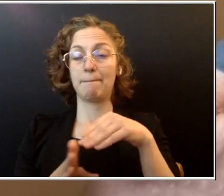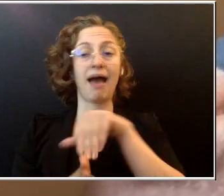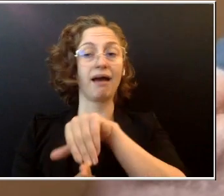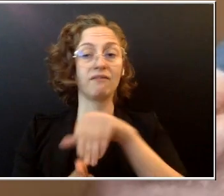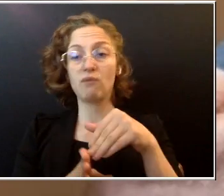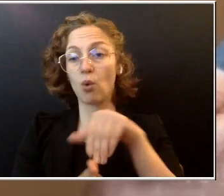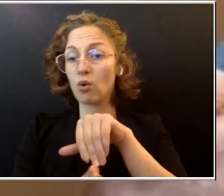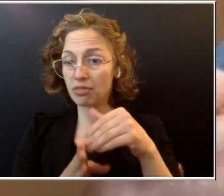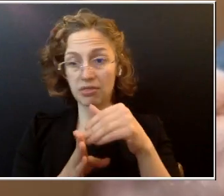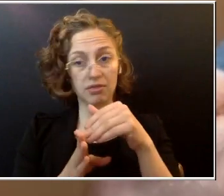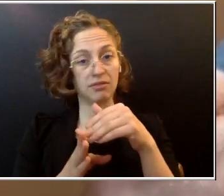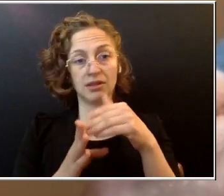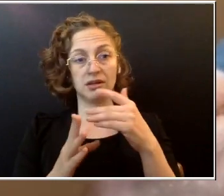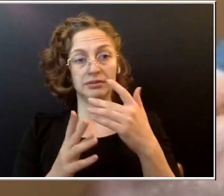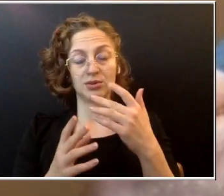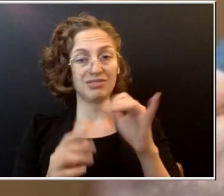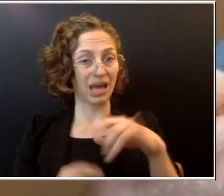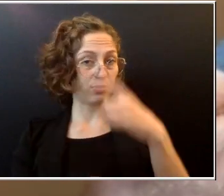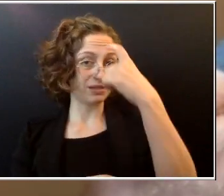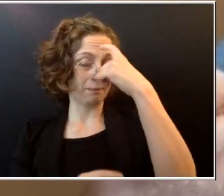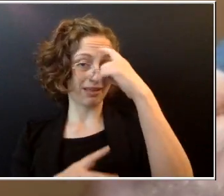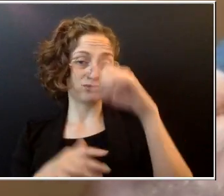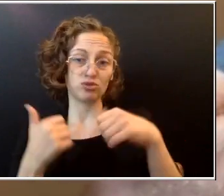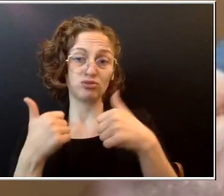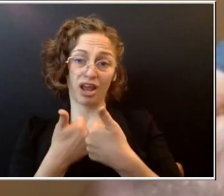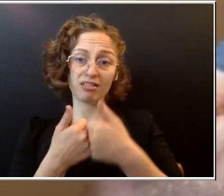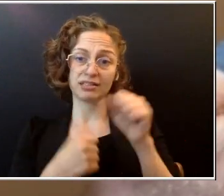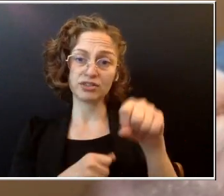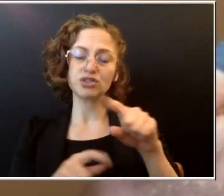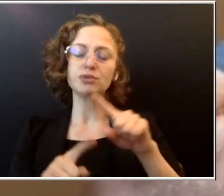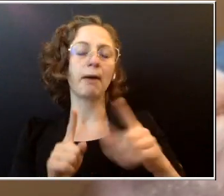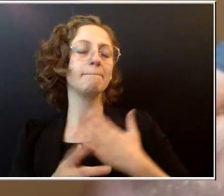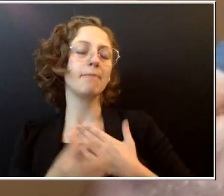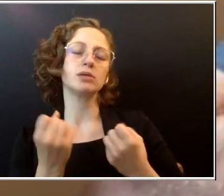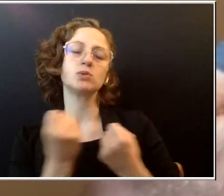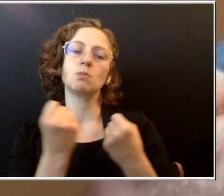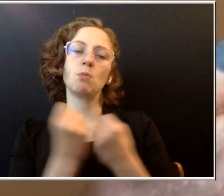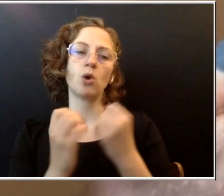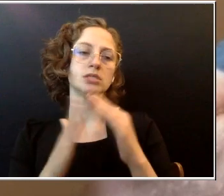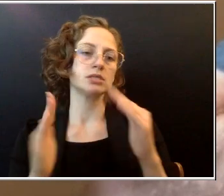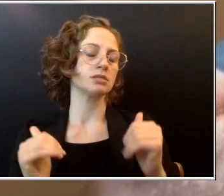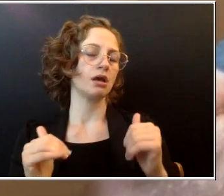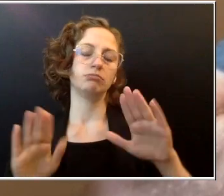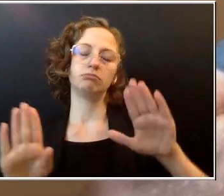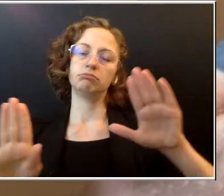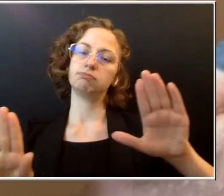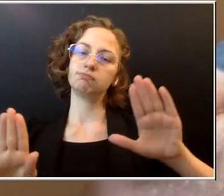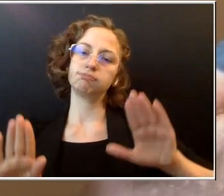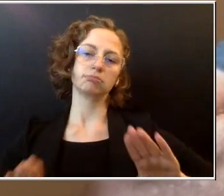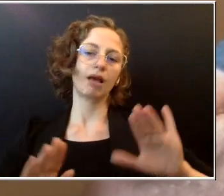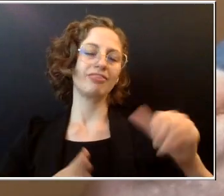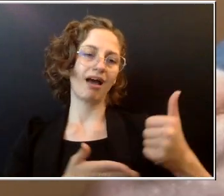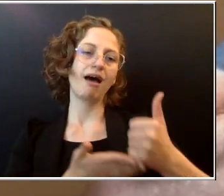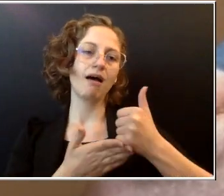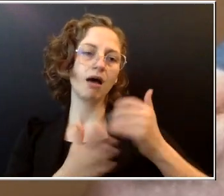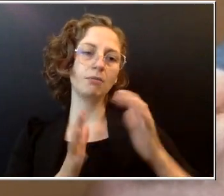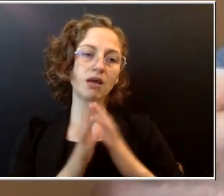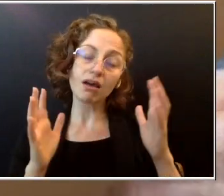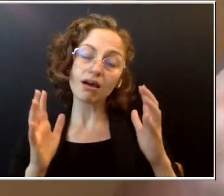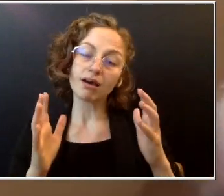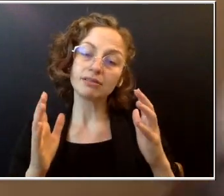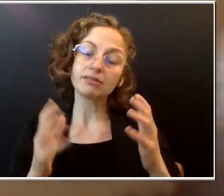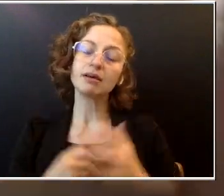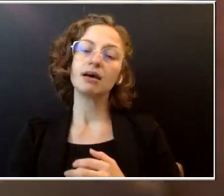I just had a great support system, so that helped keep me going. But I think, it was